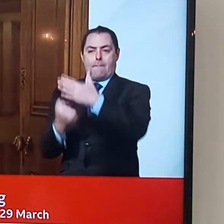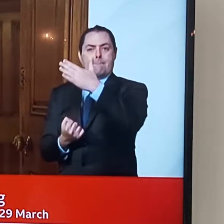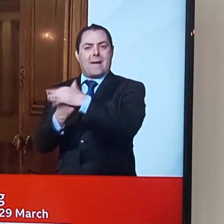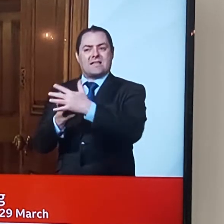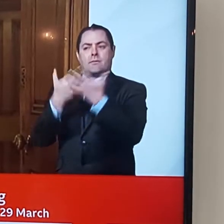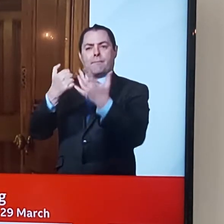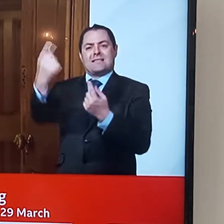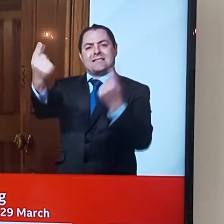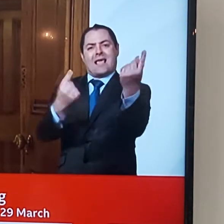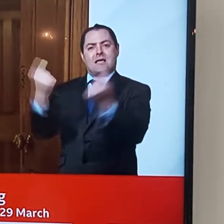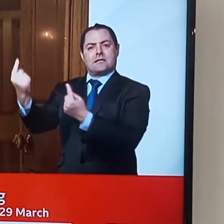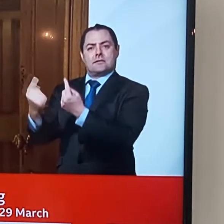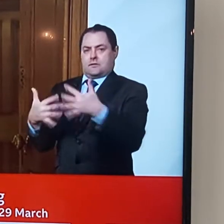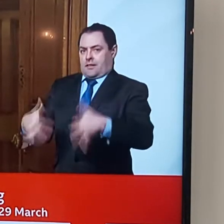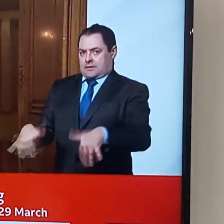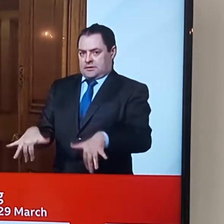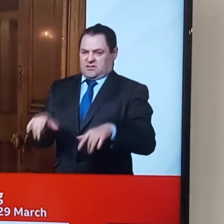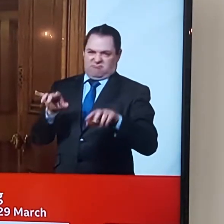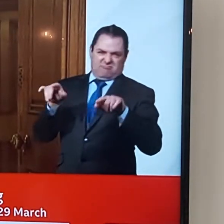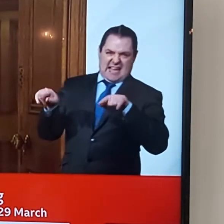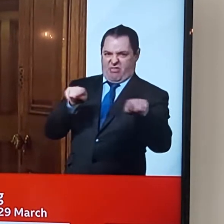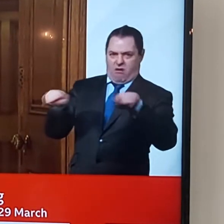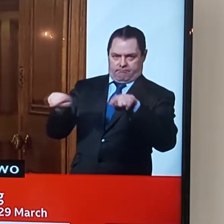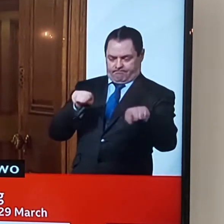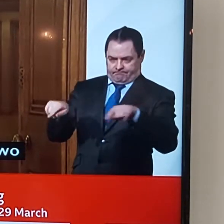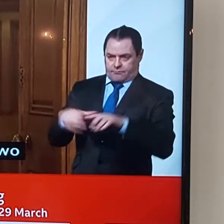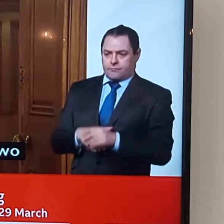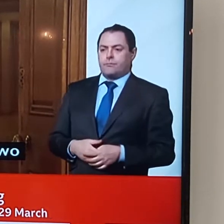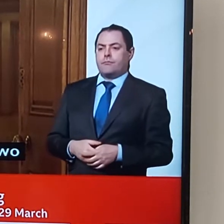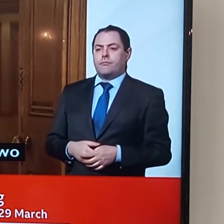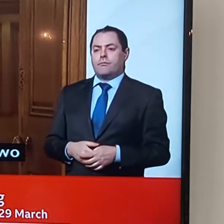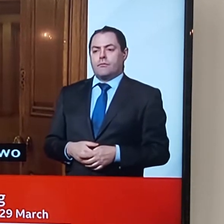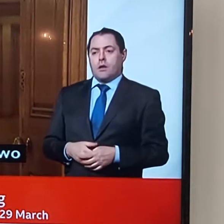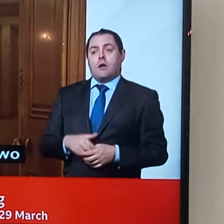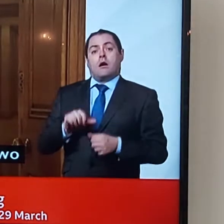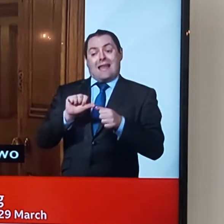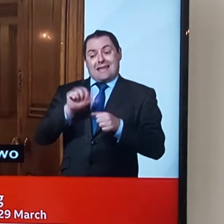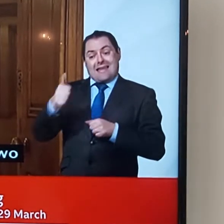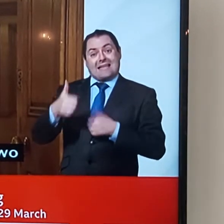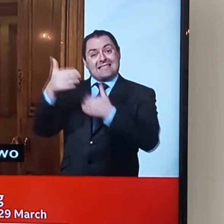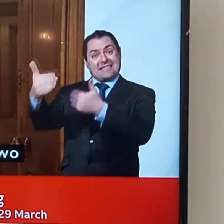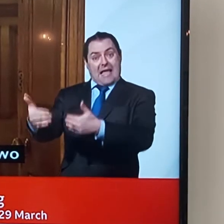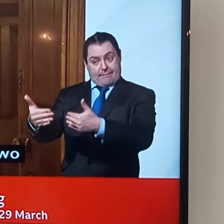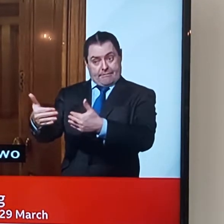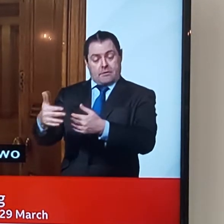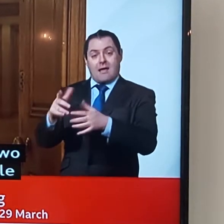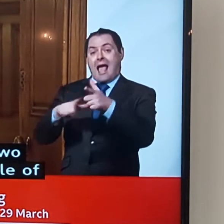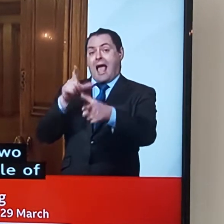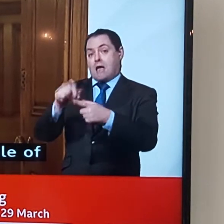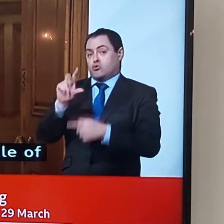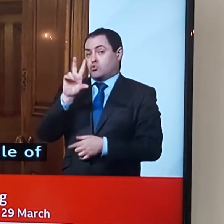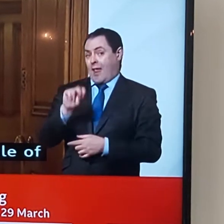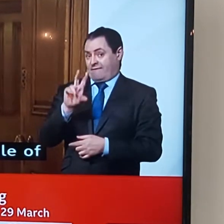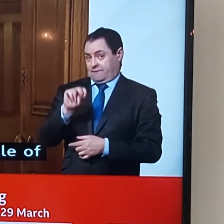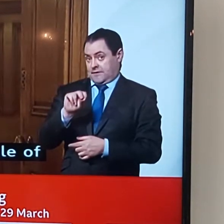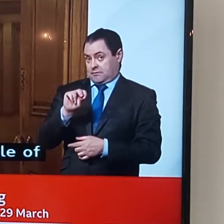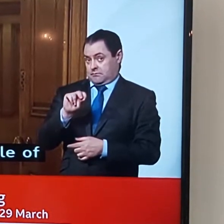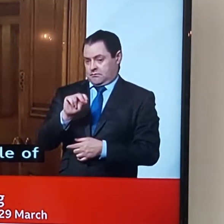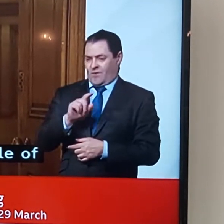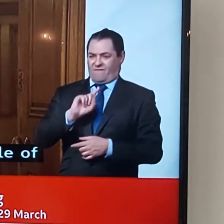of 6. And then we'll go on to step 2, which is no earlier than the 12th of April. And this is a big moment